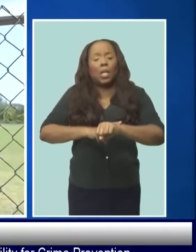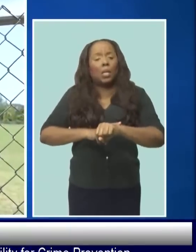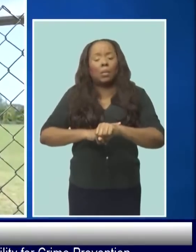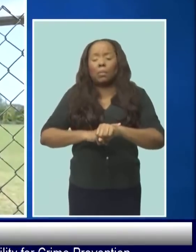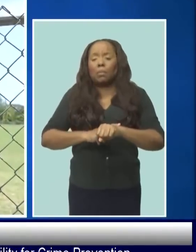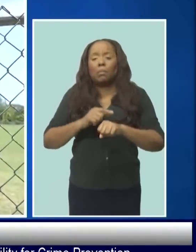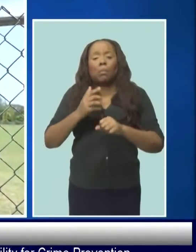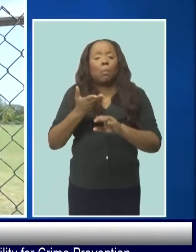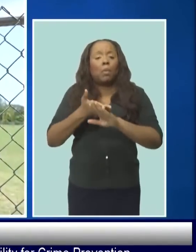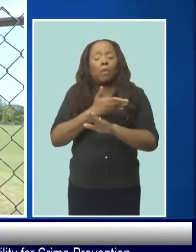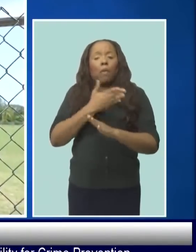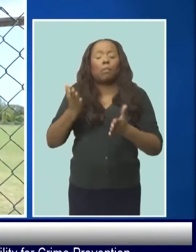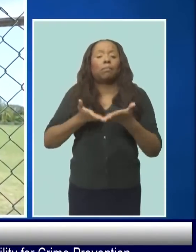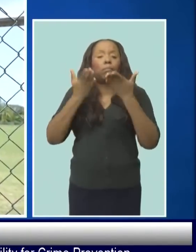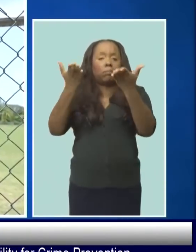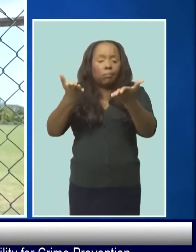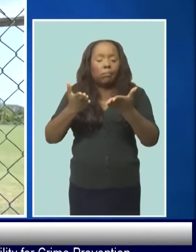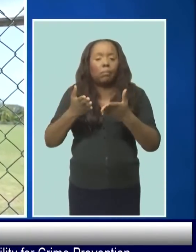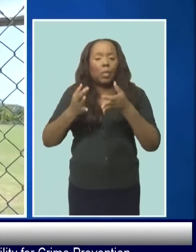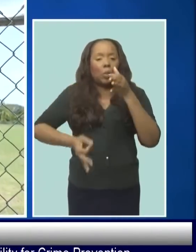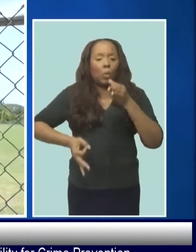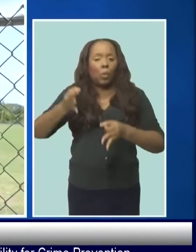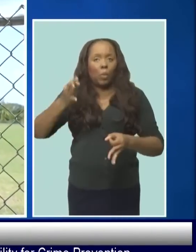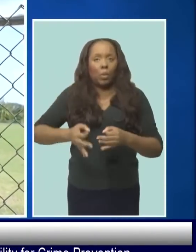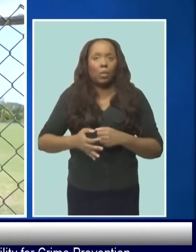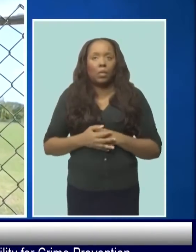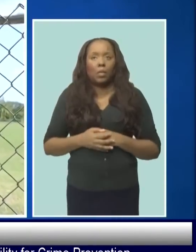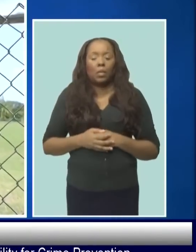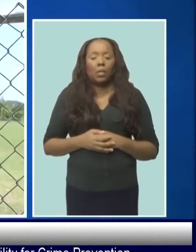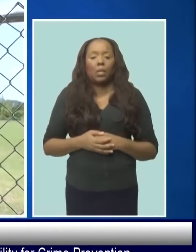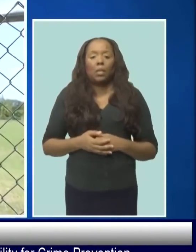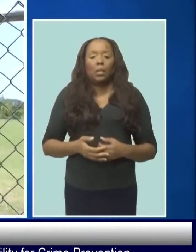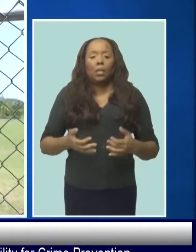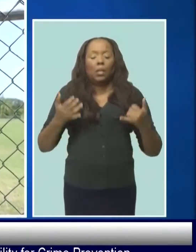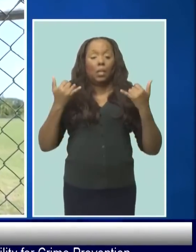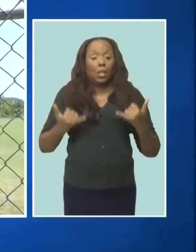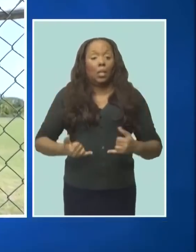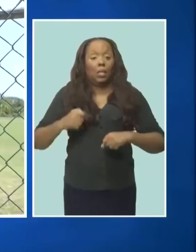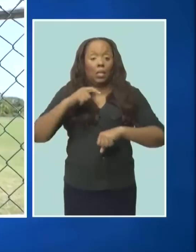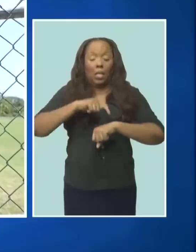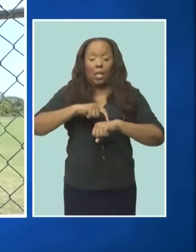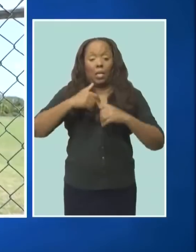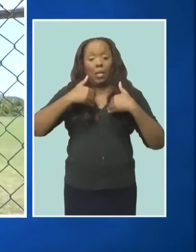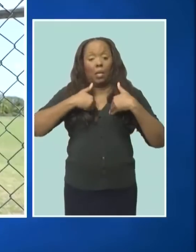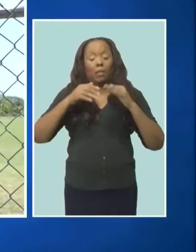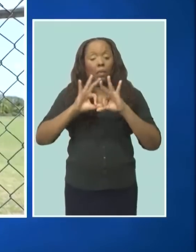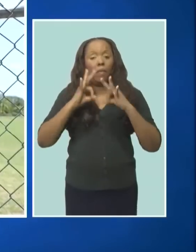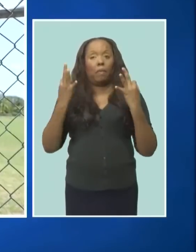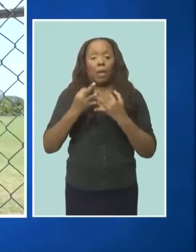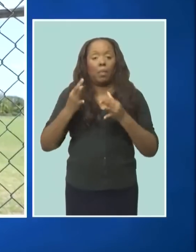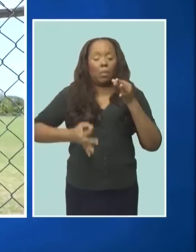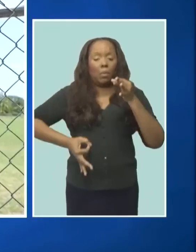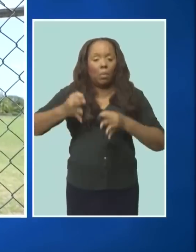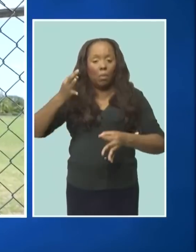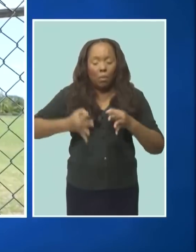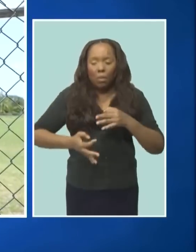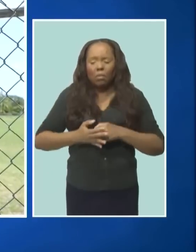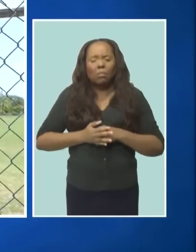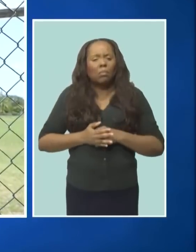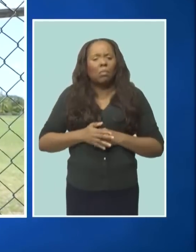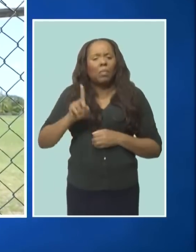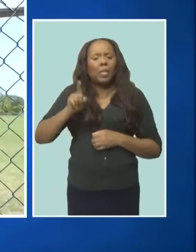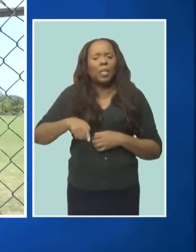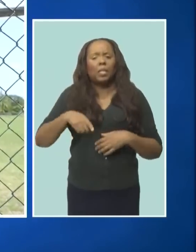family court for a long time. I think the time has come for us to have a family court, to be able to deal with these matters pertaining to children in